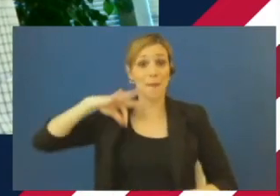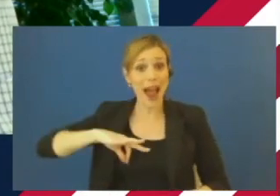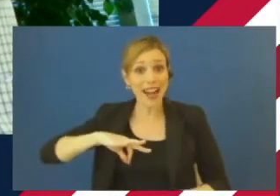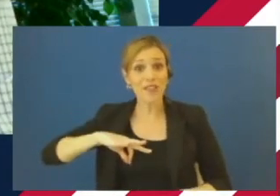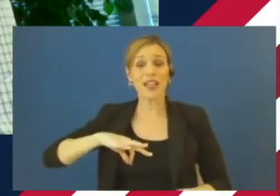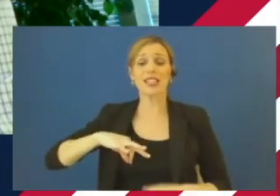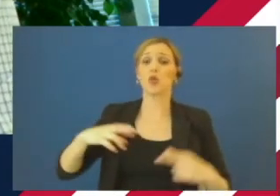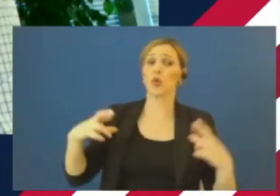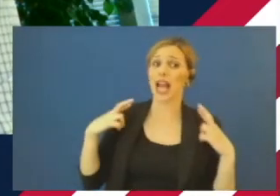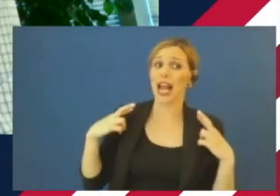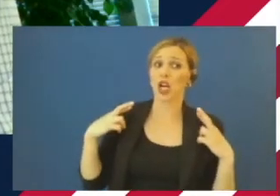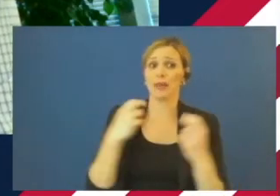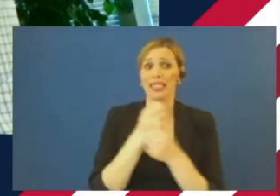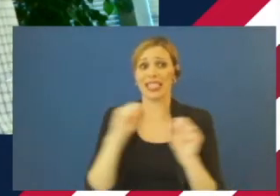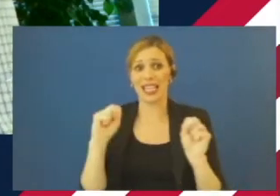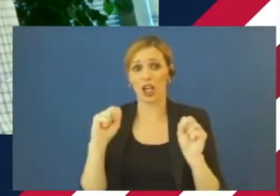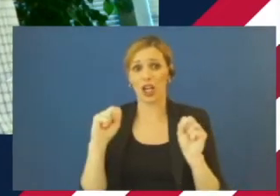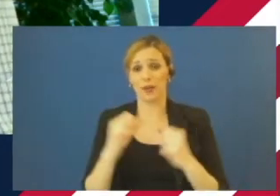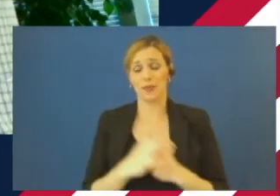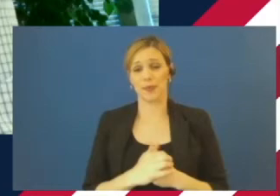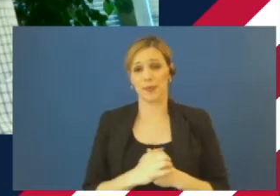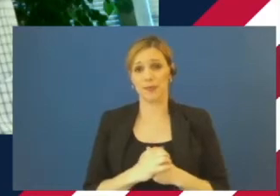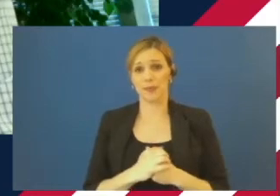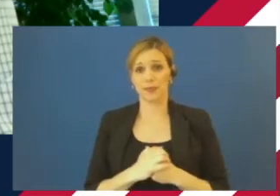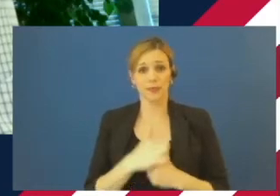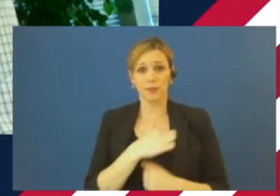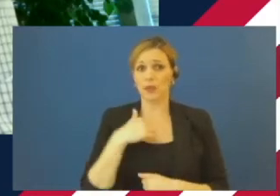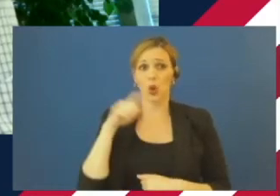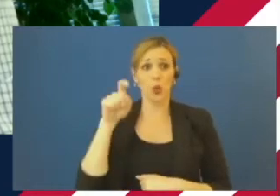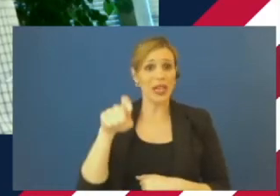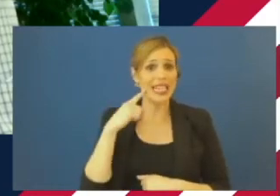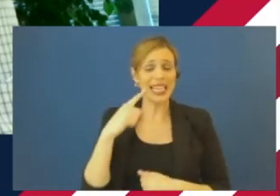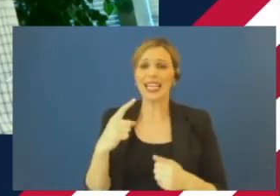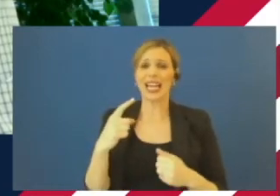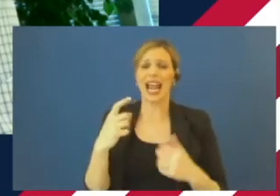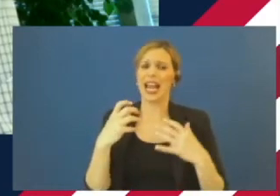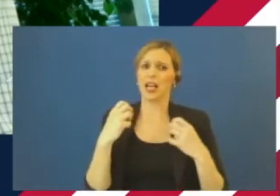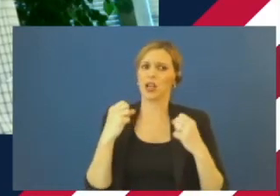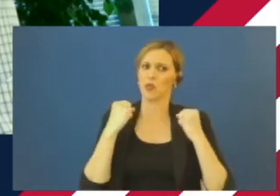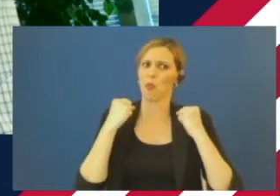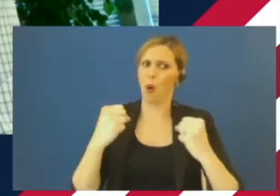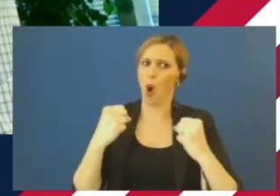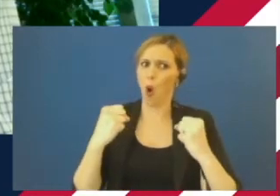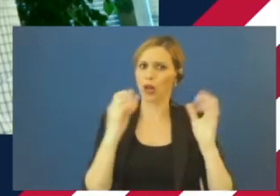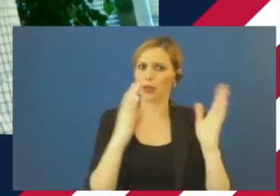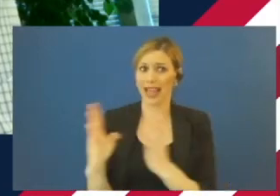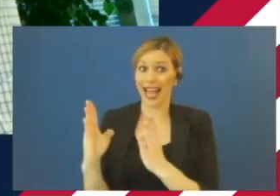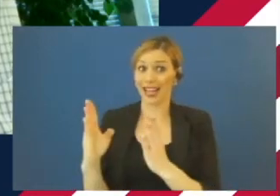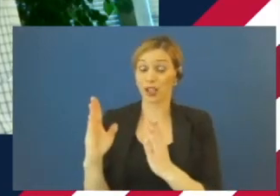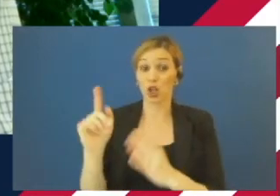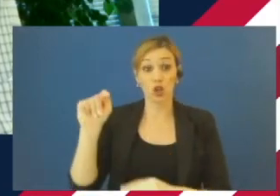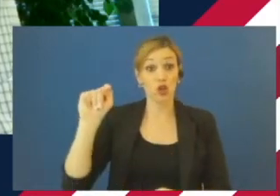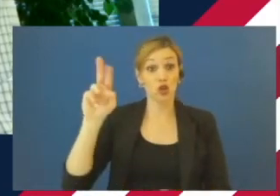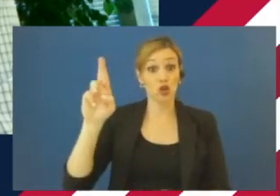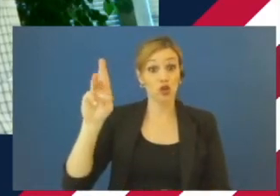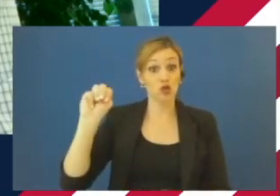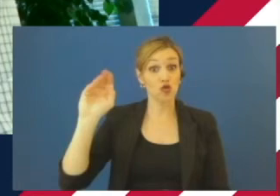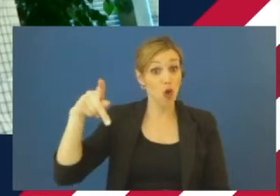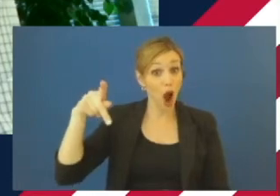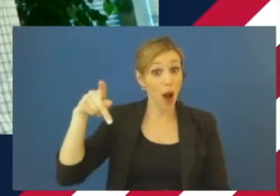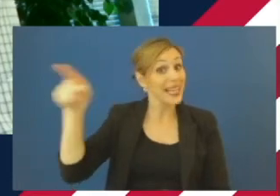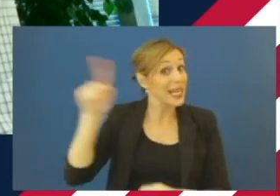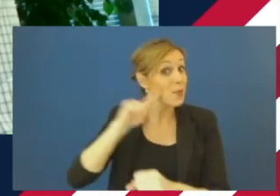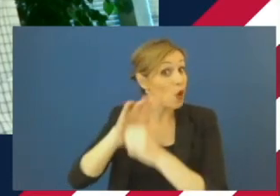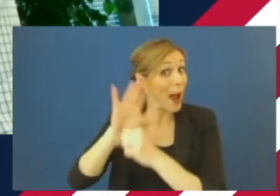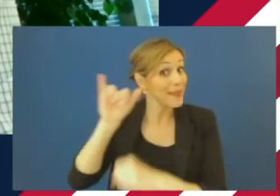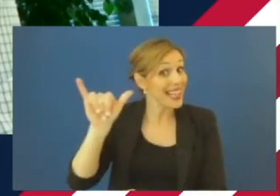back end. A bold plan for America's infrastructure was what President Trump promised and hasn't delivered. And what this party